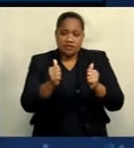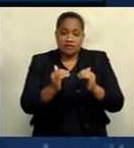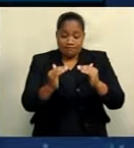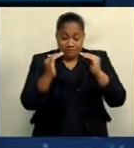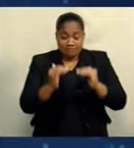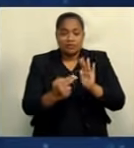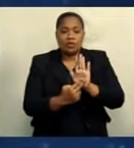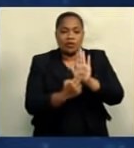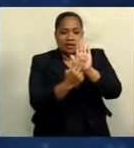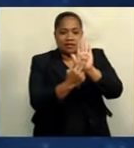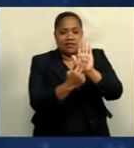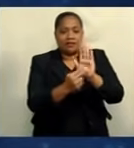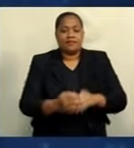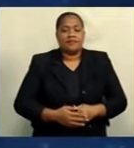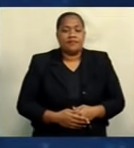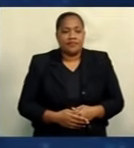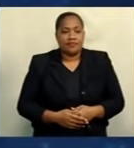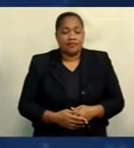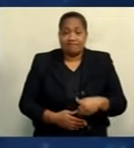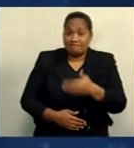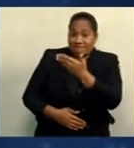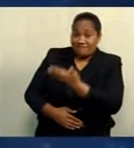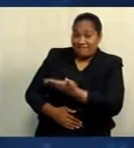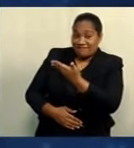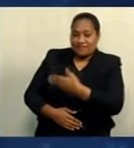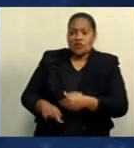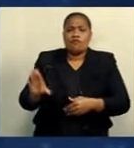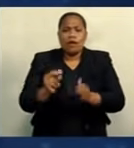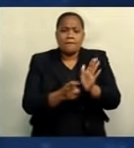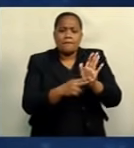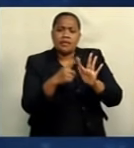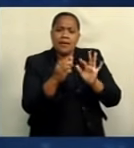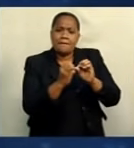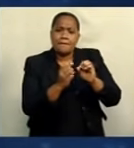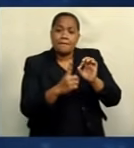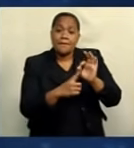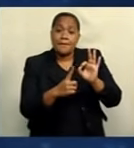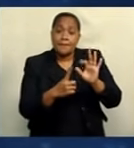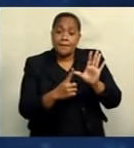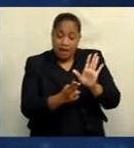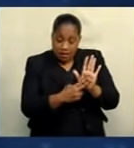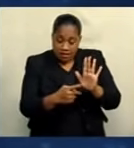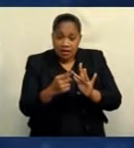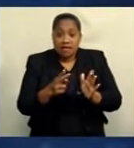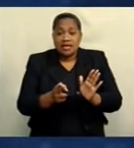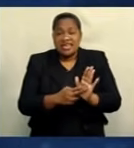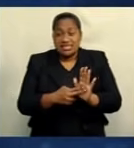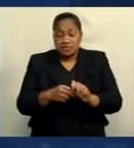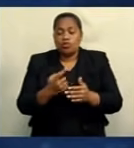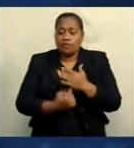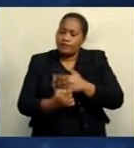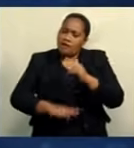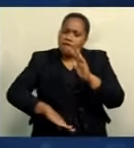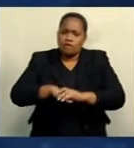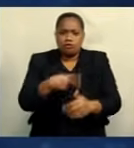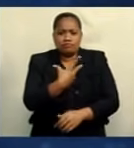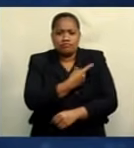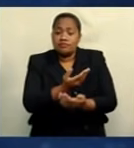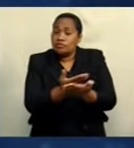Nadi. And Anjali Ashna Lata from Nepani Nasinu is fully vaccinated. When are you getting your